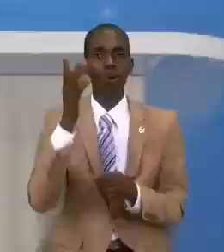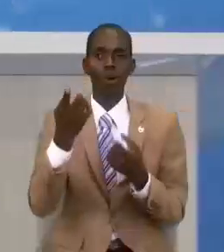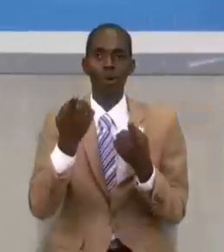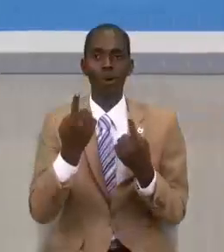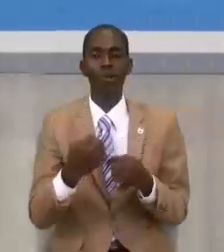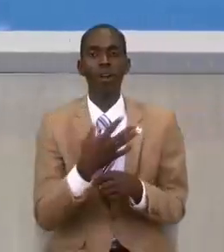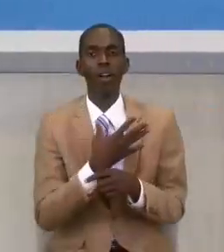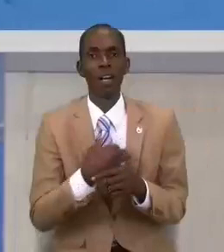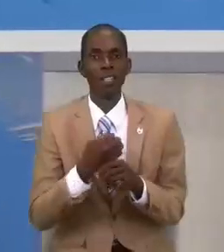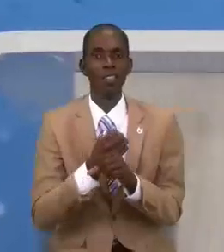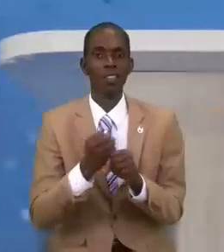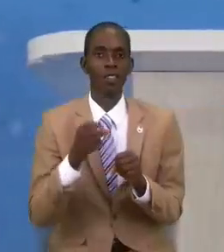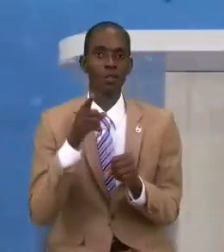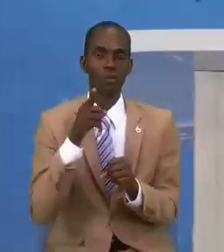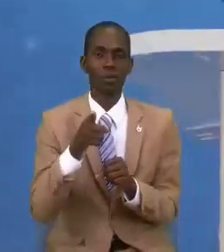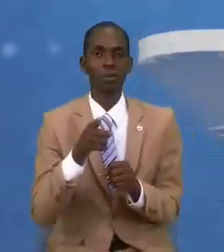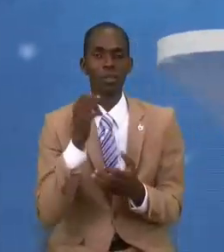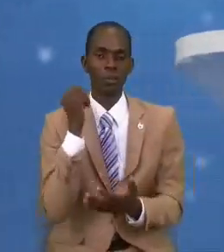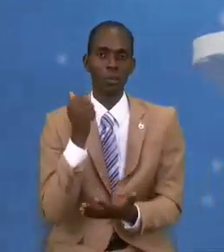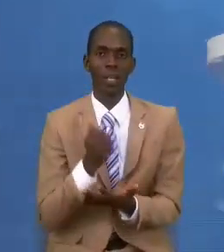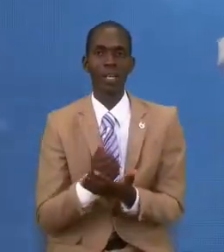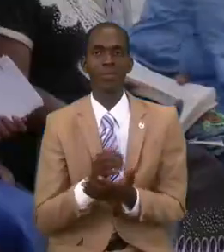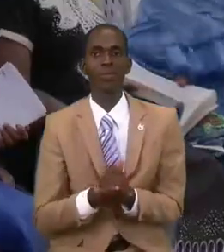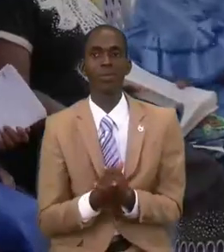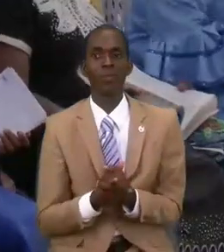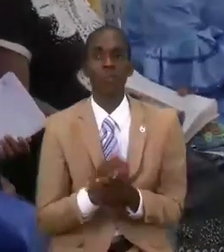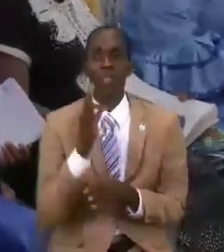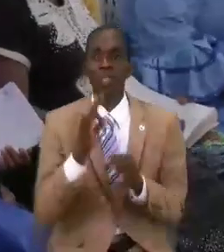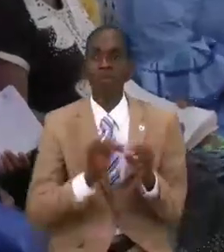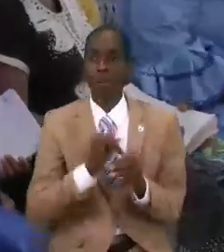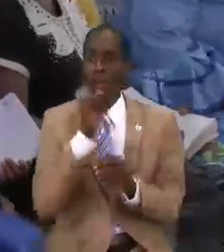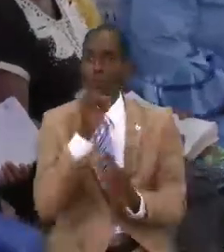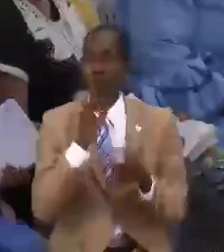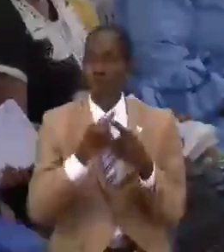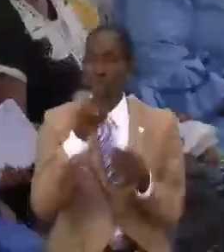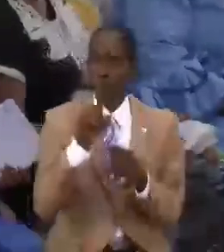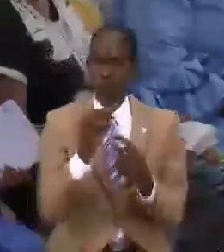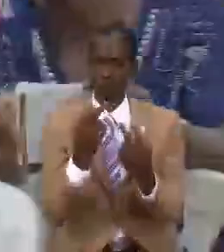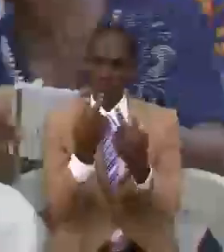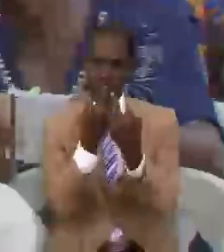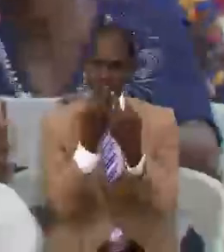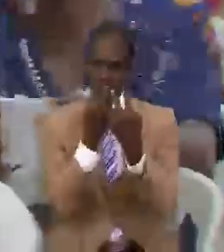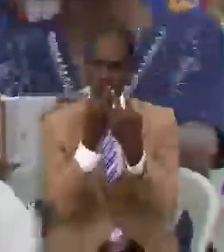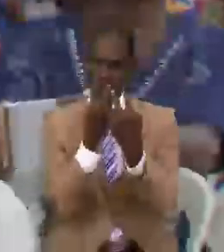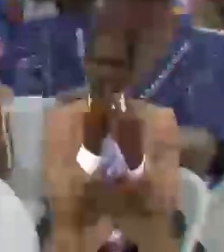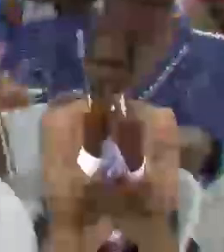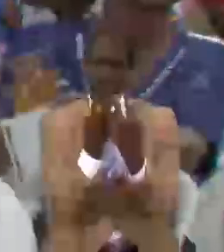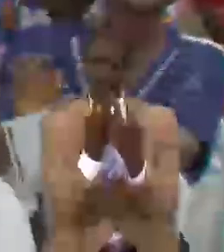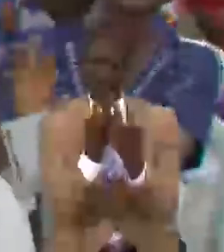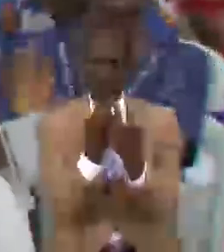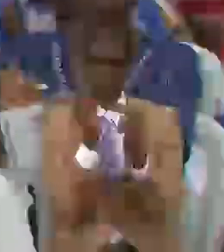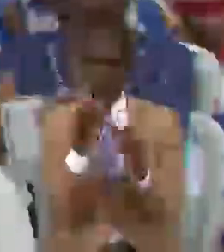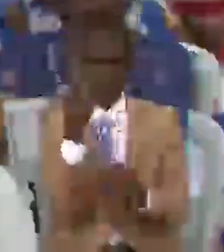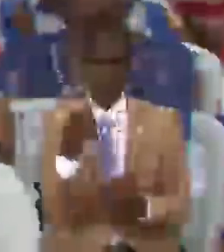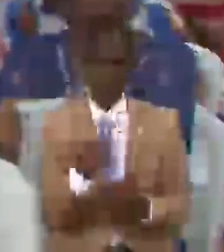If I'm talking to you, look at me. Are you there? Yes. Am I seeing you there? It